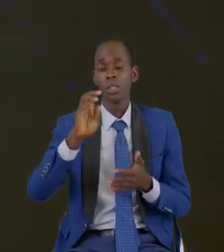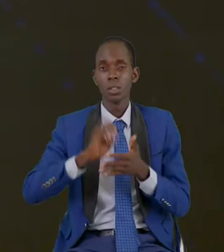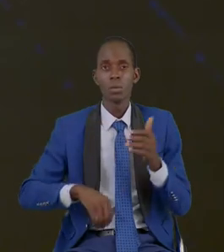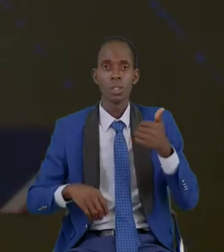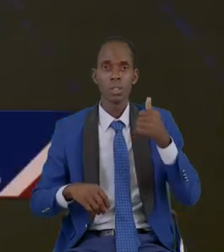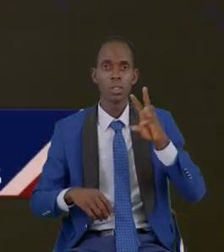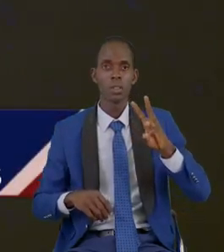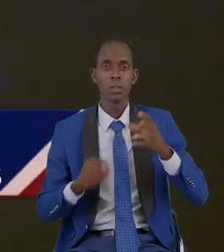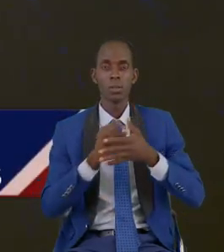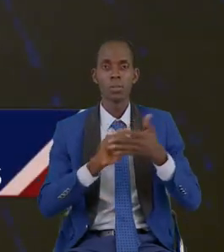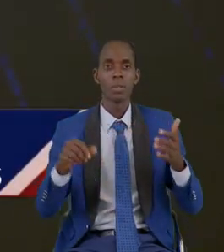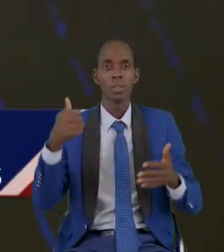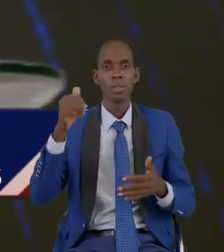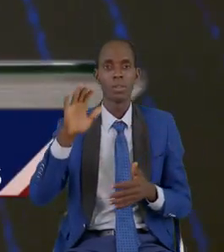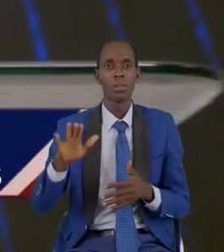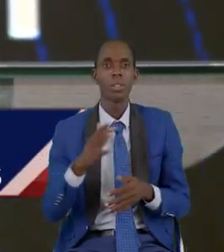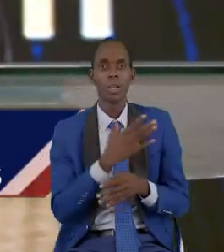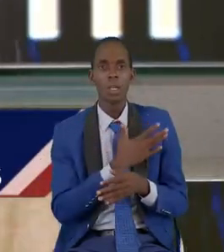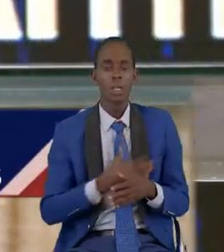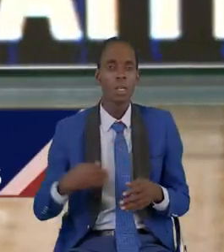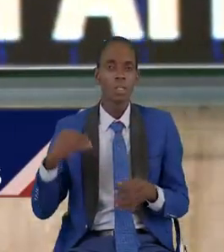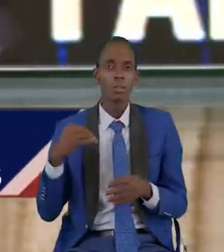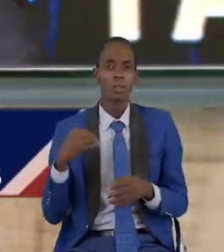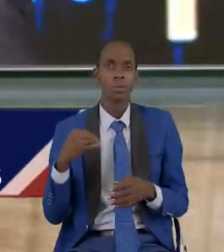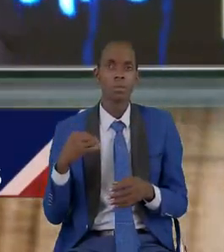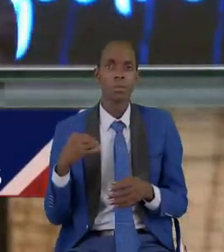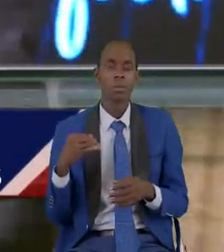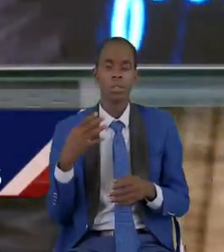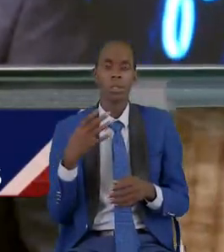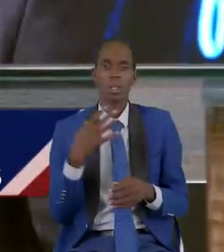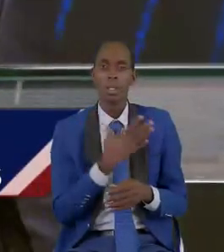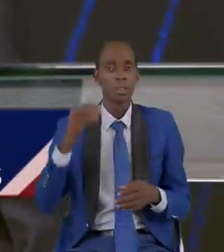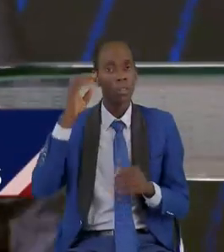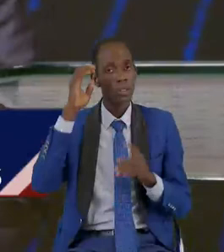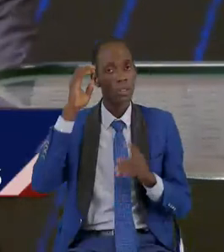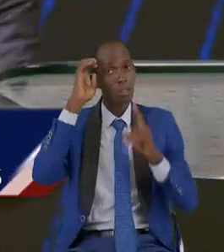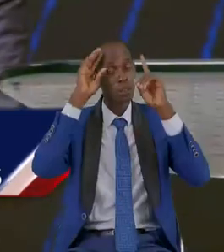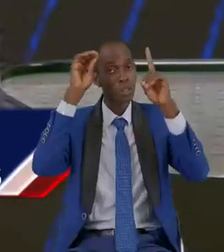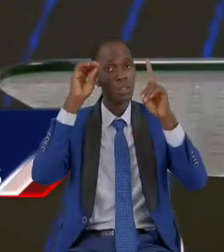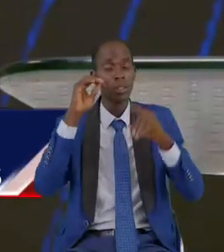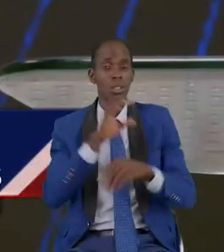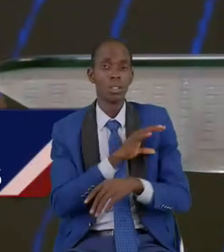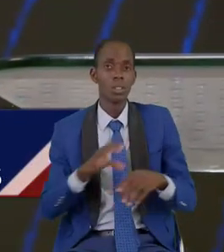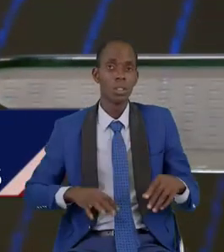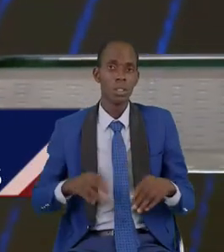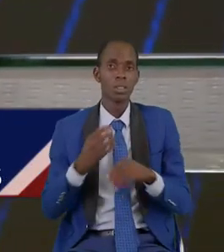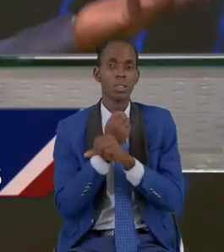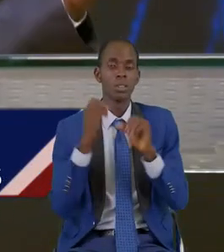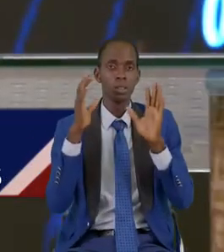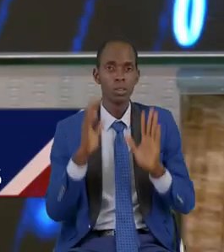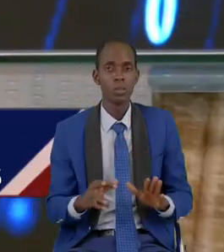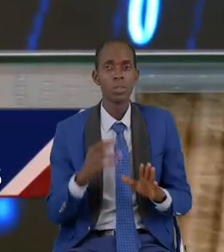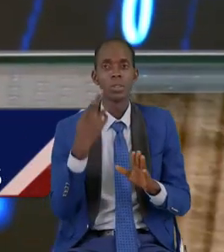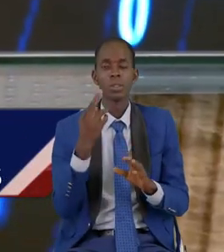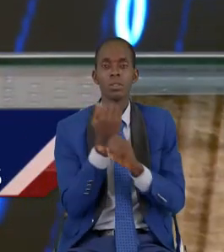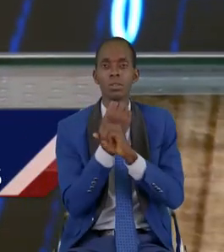verse 15, and he Christ, and he the Savior, and he the Redeemer, and he the